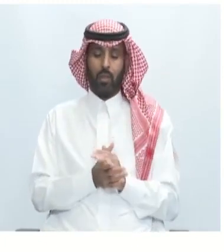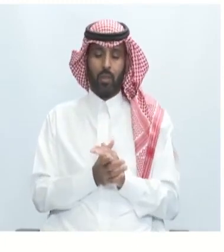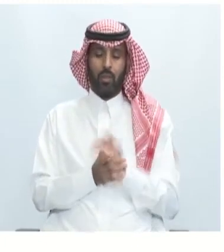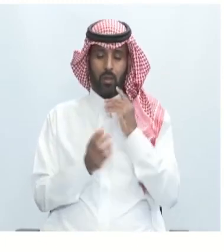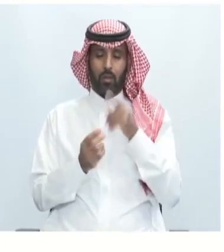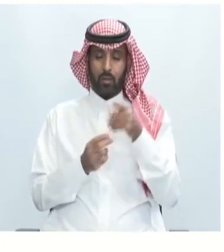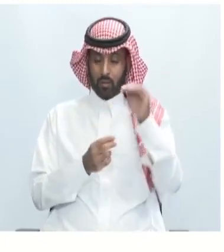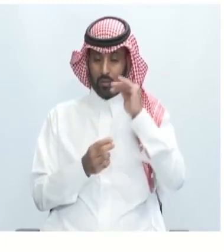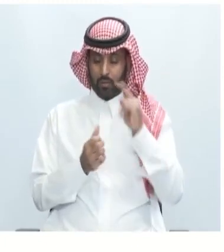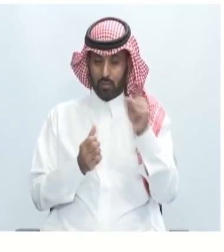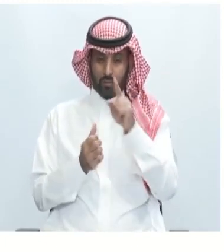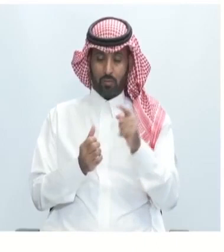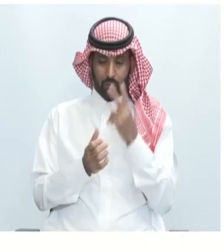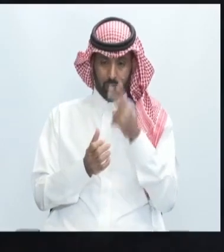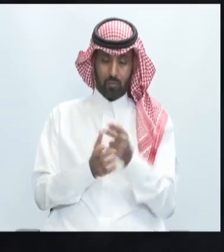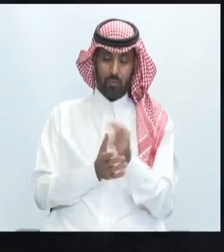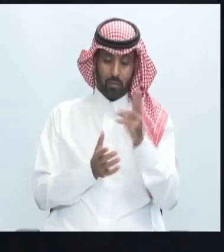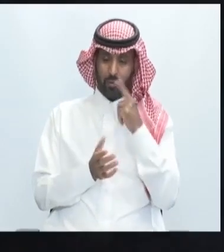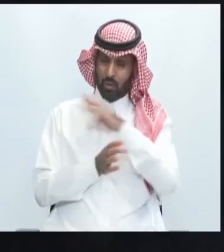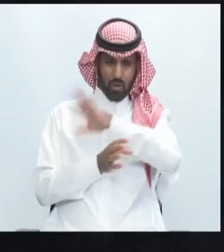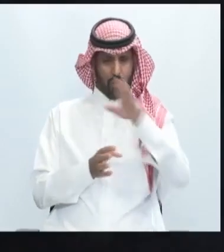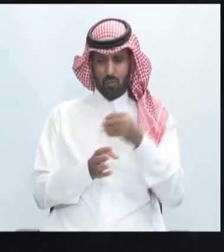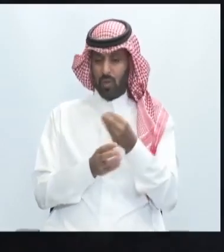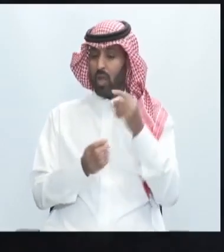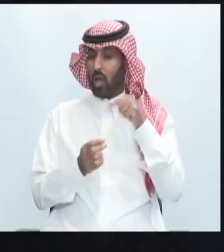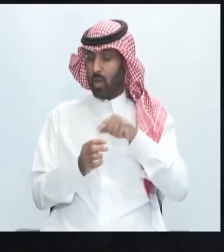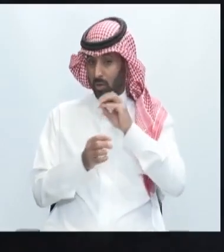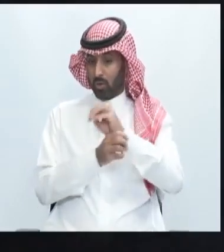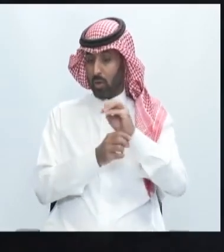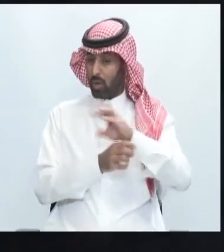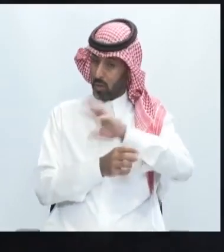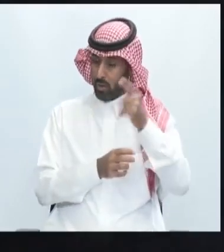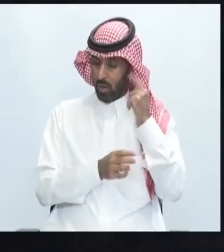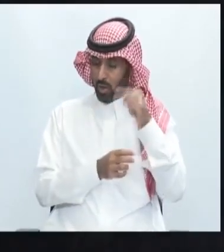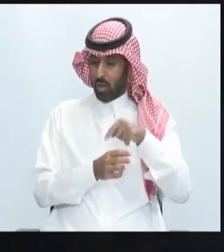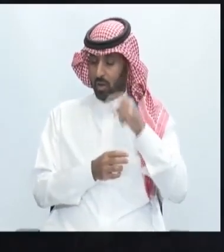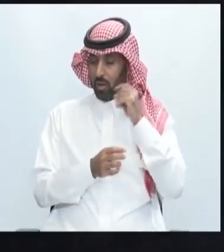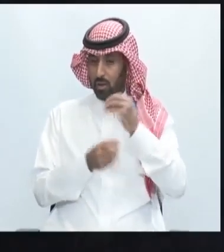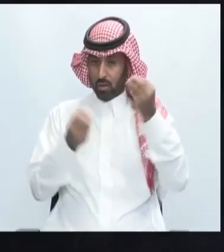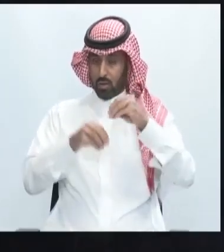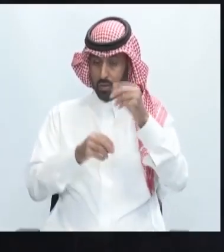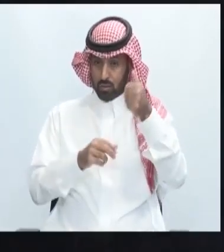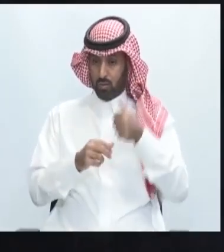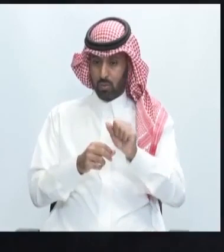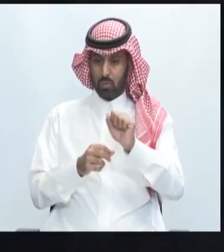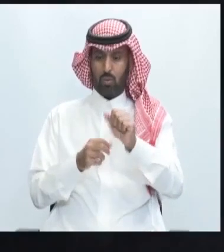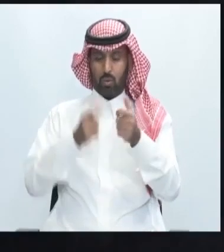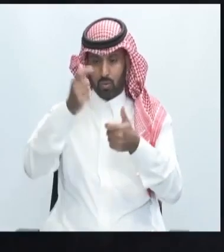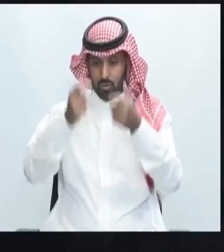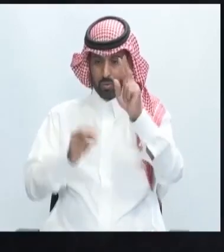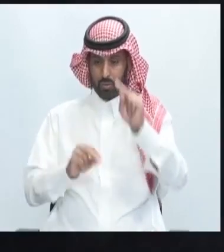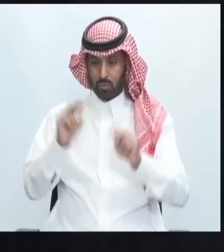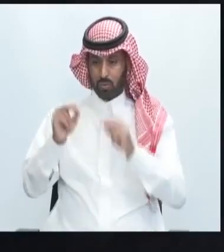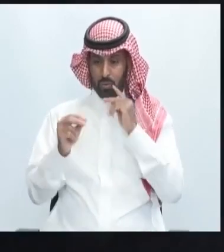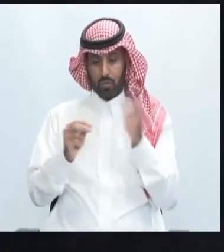and answer these questions. So everything that we learned today, try to add them to your story, whether the events came